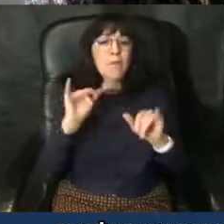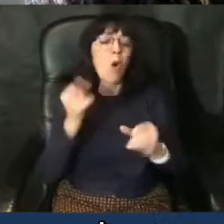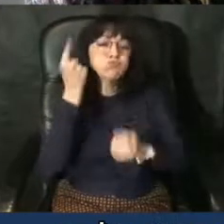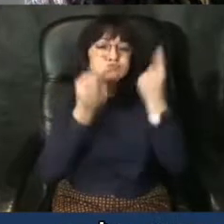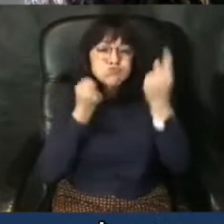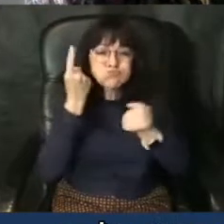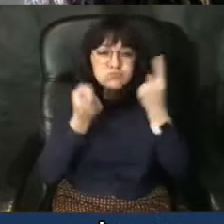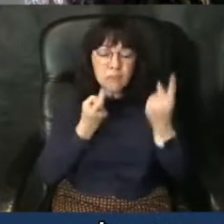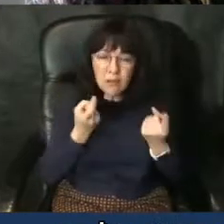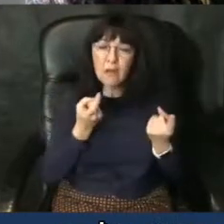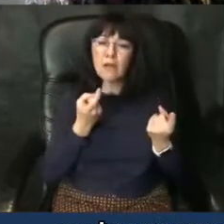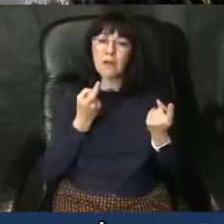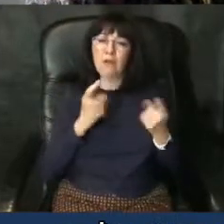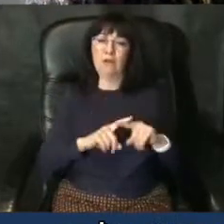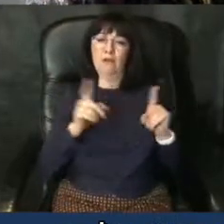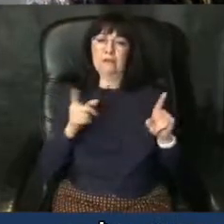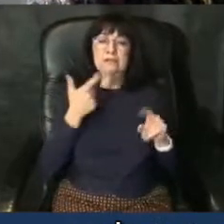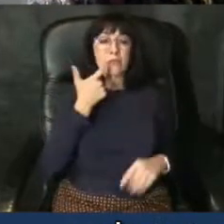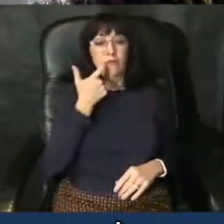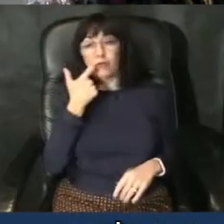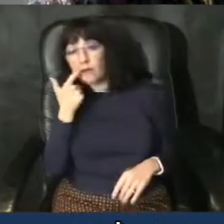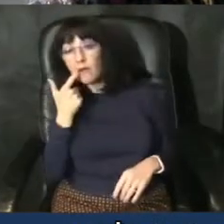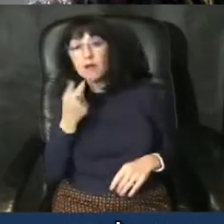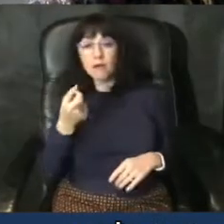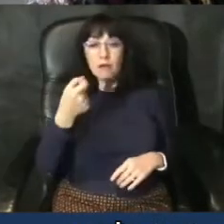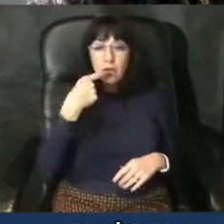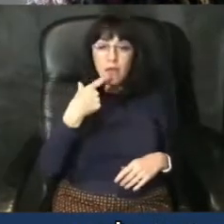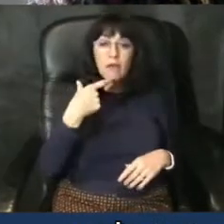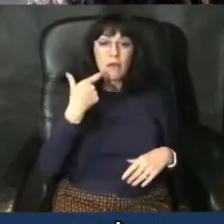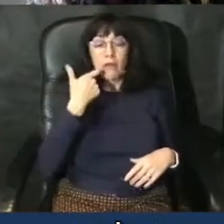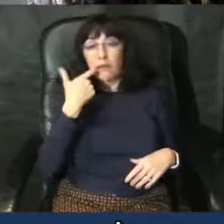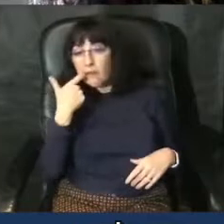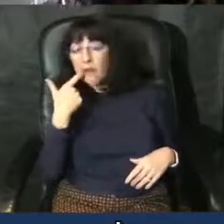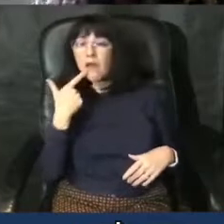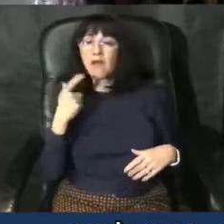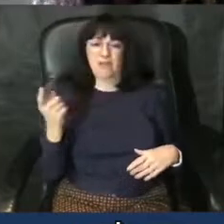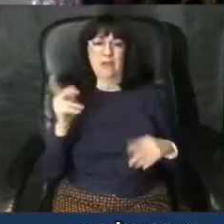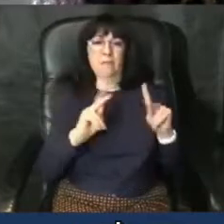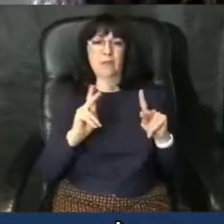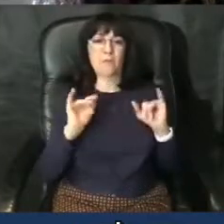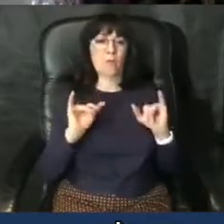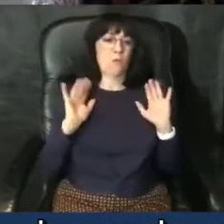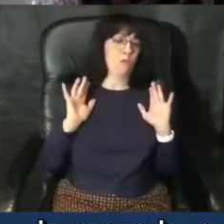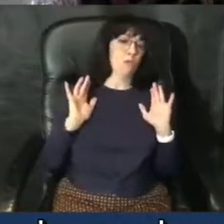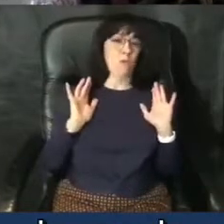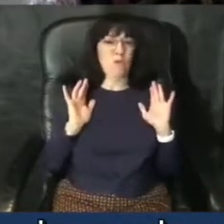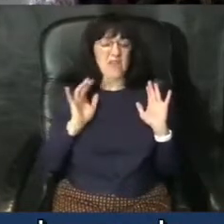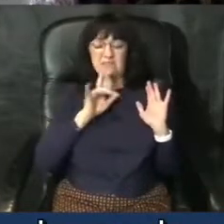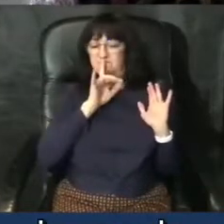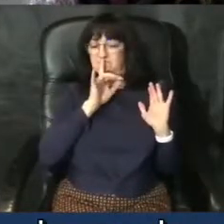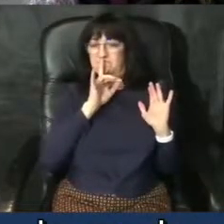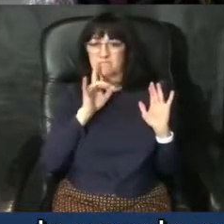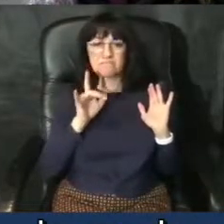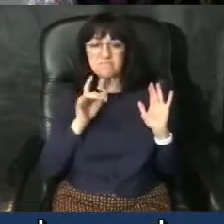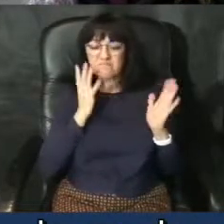entrepreneur, a young college student, to a vulnerable veteran or someone who is homeless, the common denominator is people are